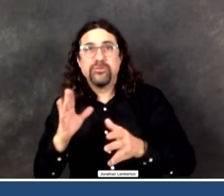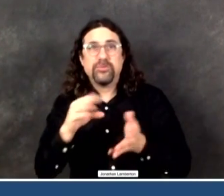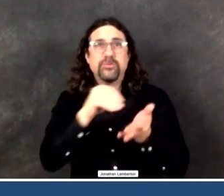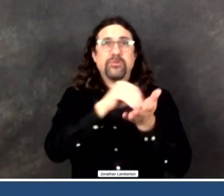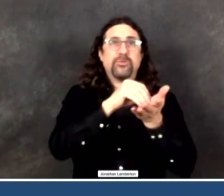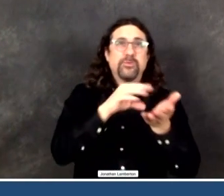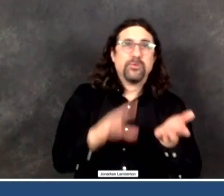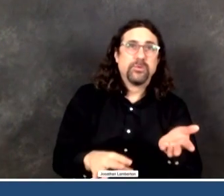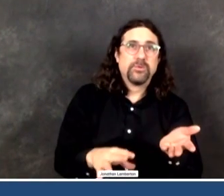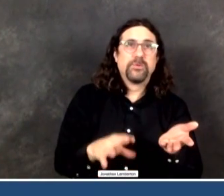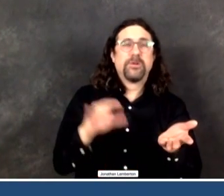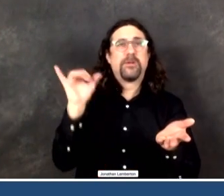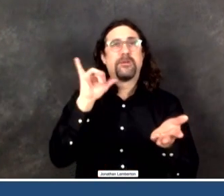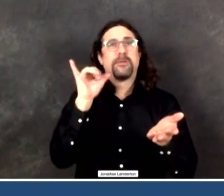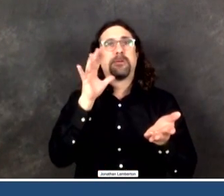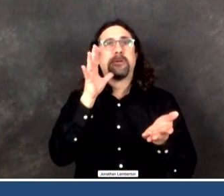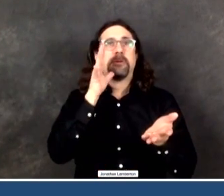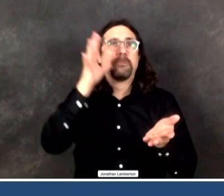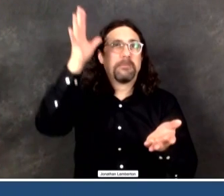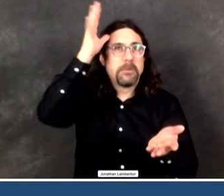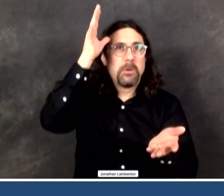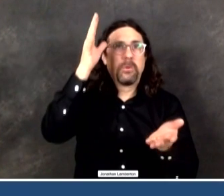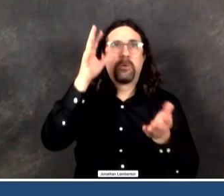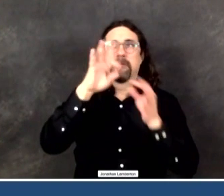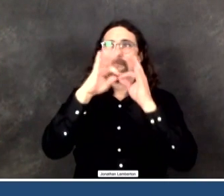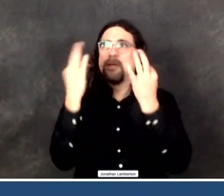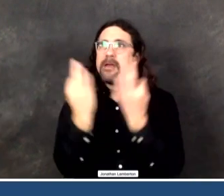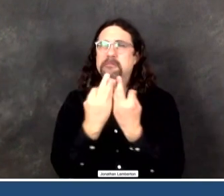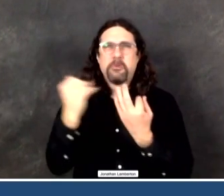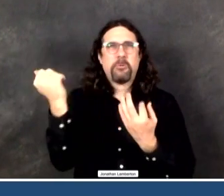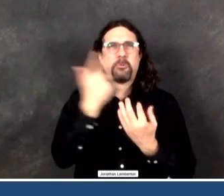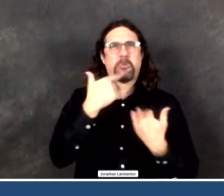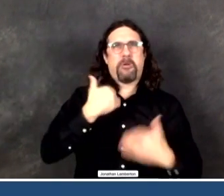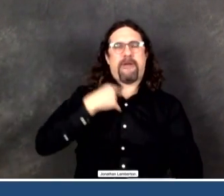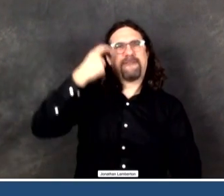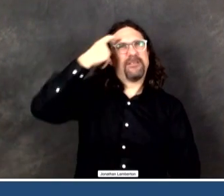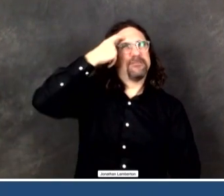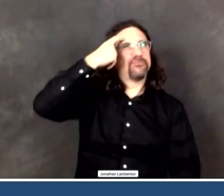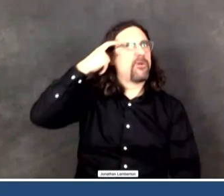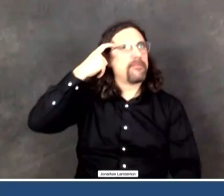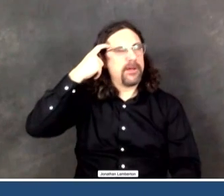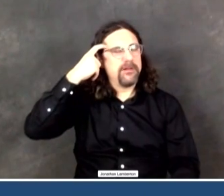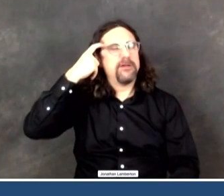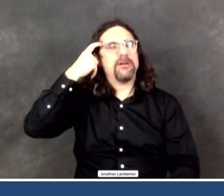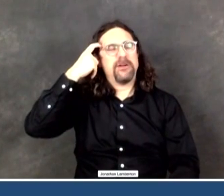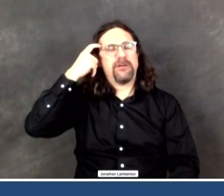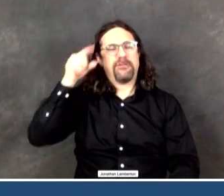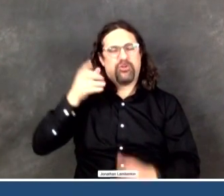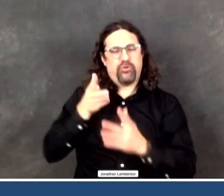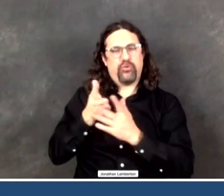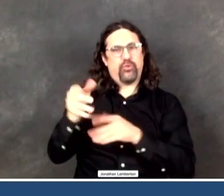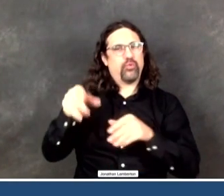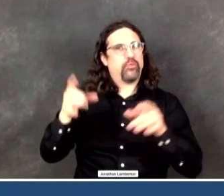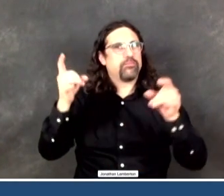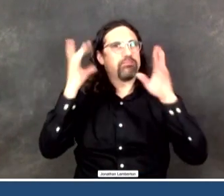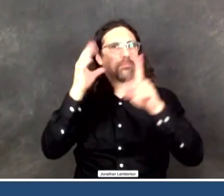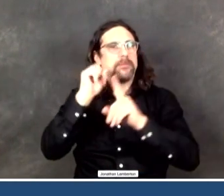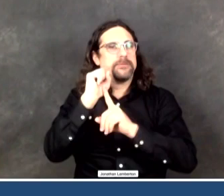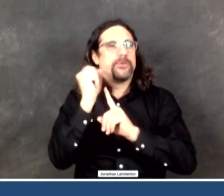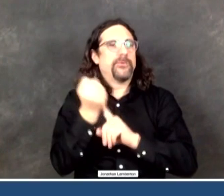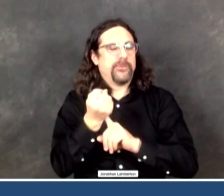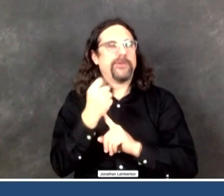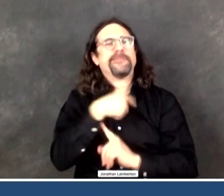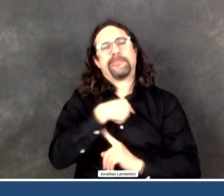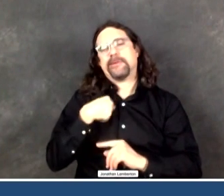that, this focus on mental health and support for everyone who's been through this crisis, will be crucial to our plan to reopen in